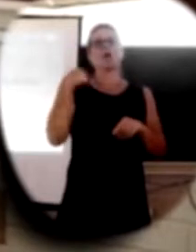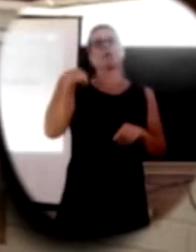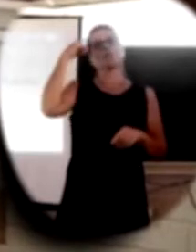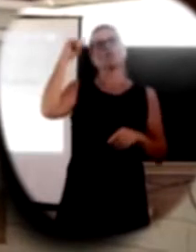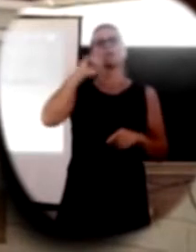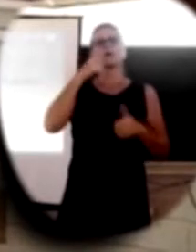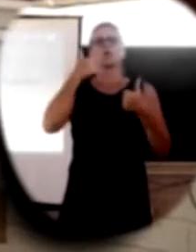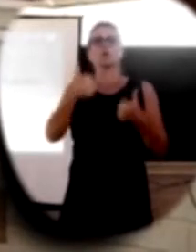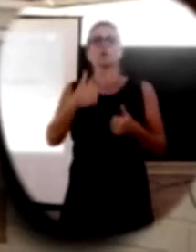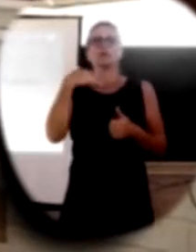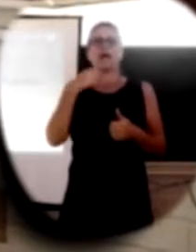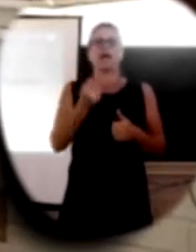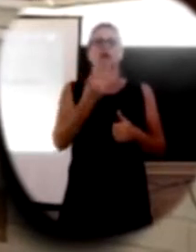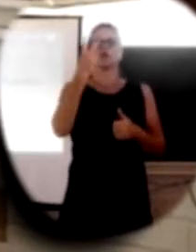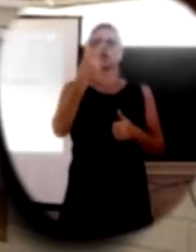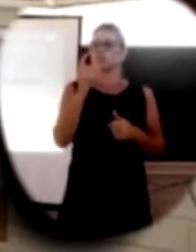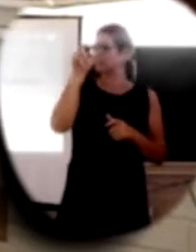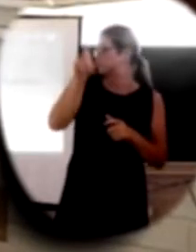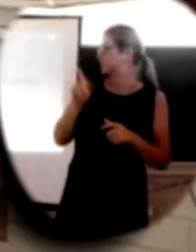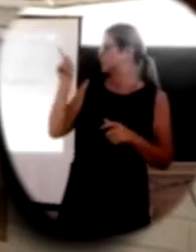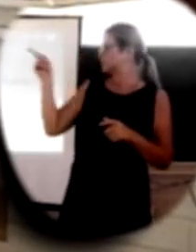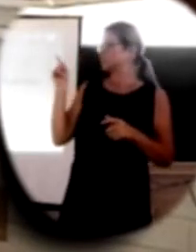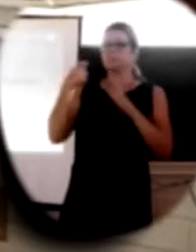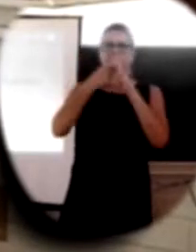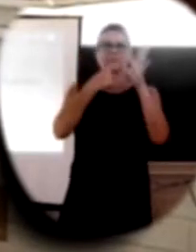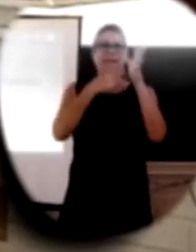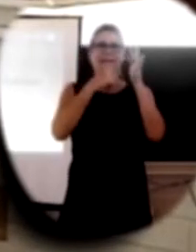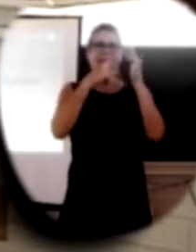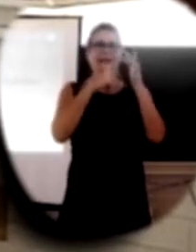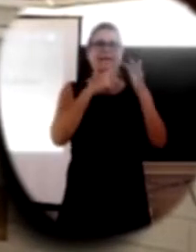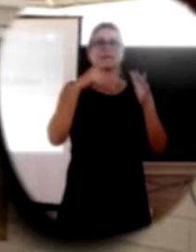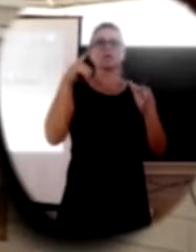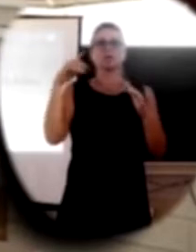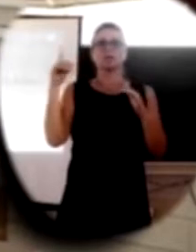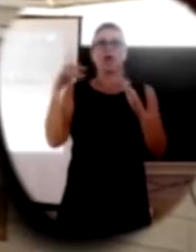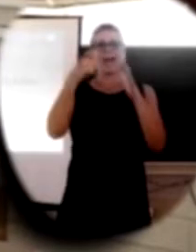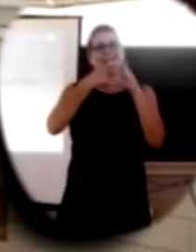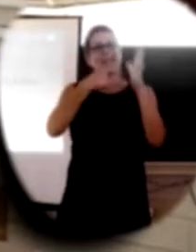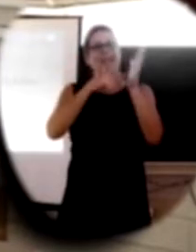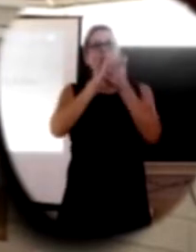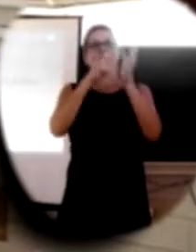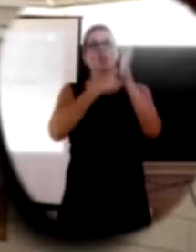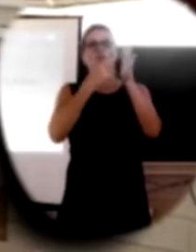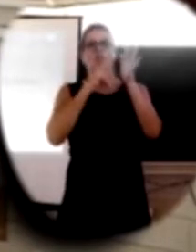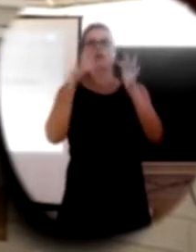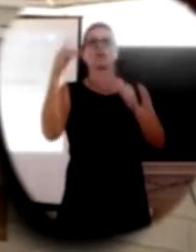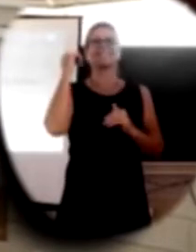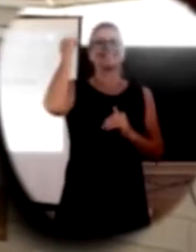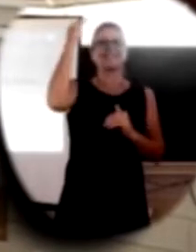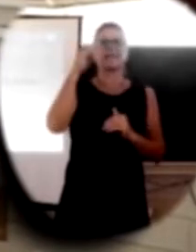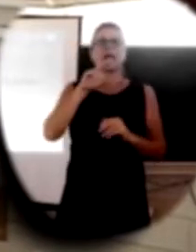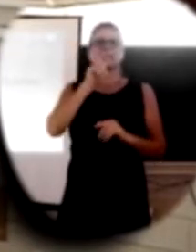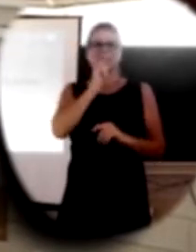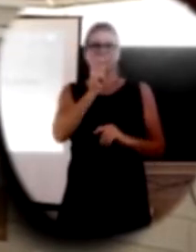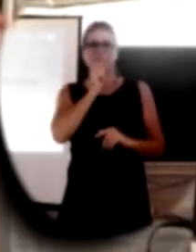it would be good. We have our two senior clinicians here, Katie, who is Catherine Devlin, our senior speech pathologist on our healthcare